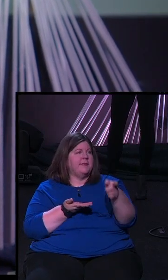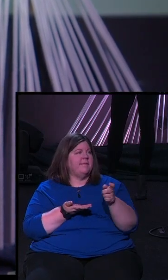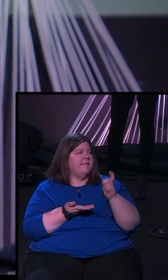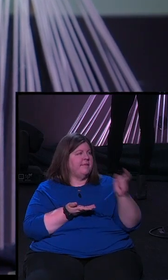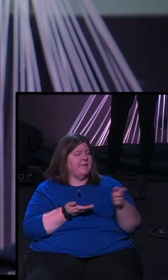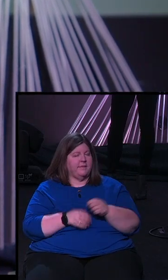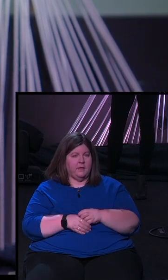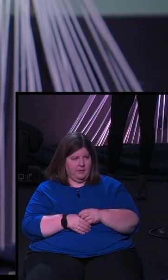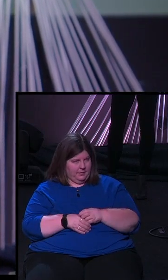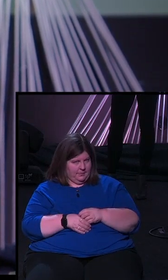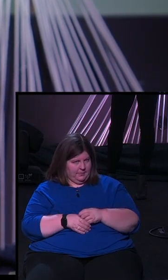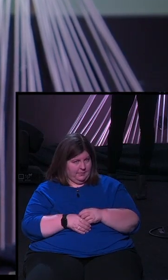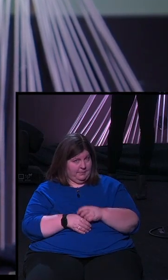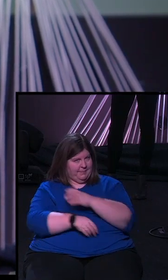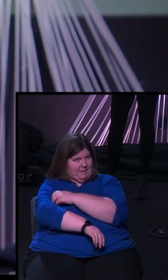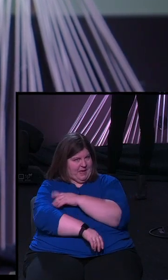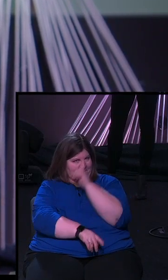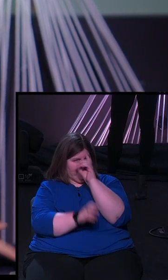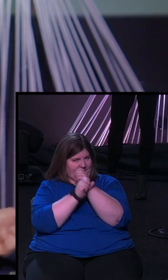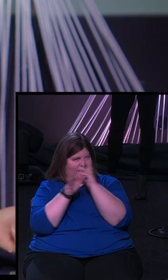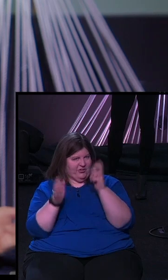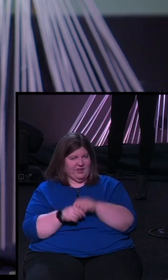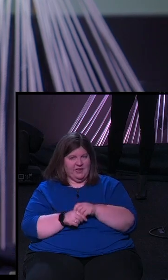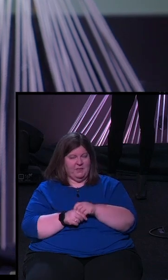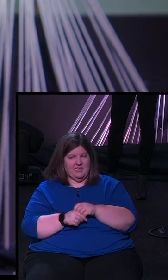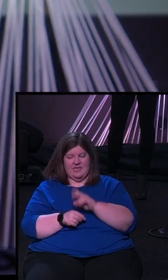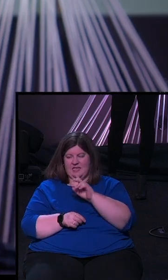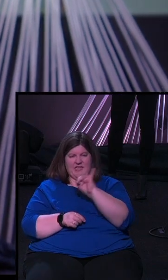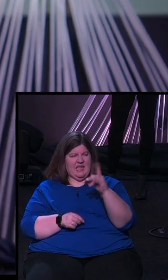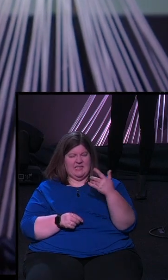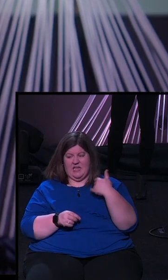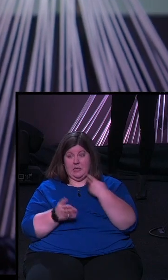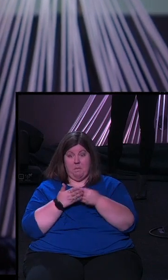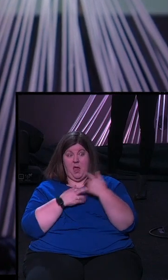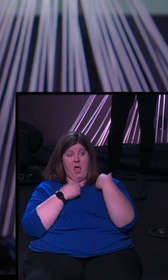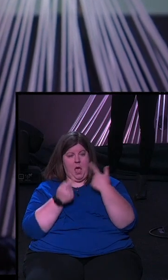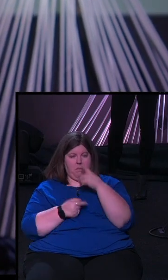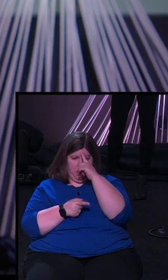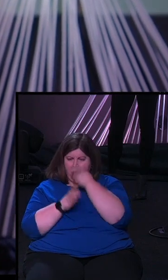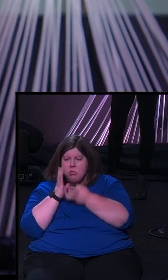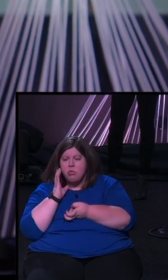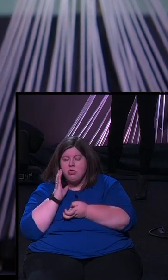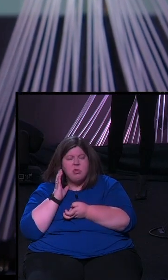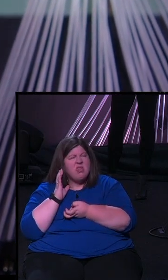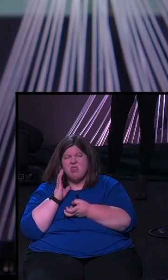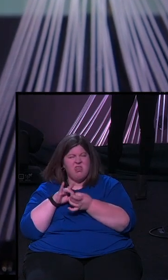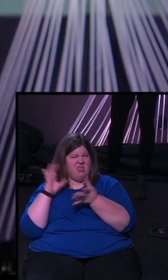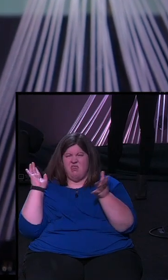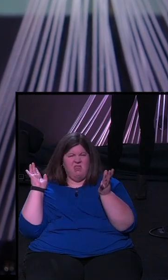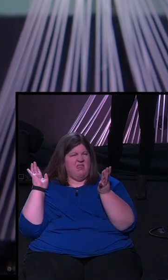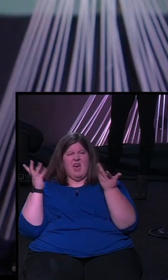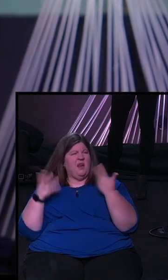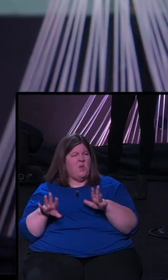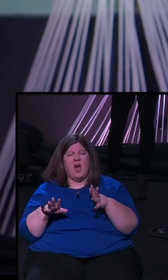It's a powerful scene because he just goes, I don't want to be owned by this anymore. I don't want to be shackled to this. Jesus, I